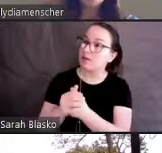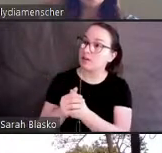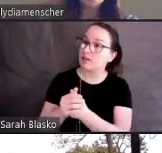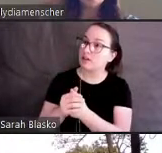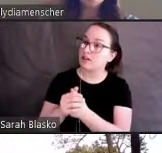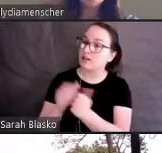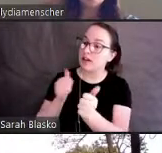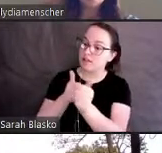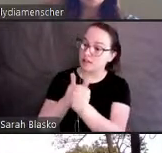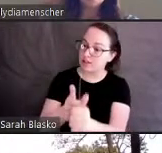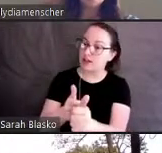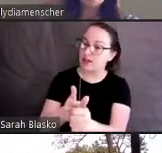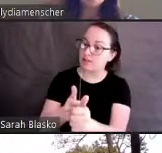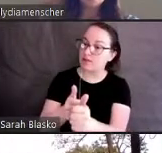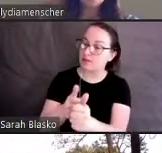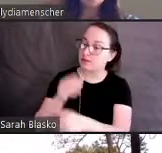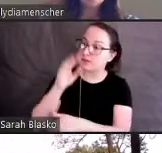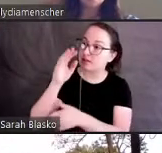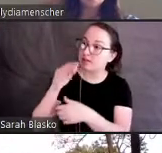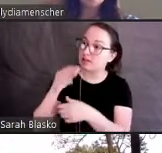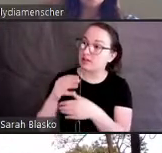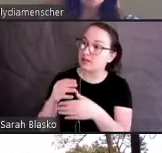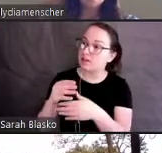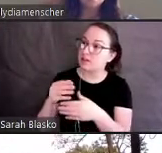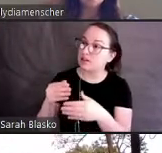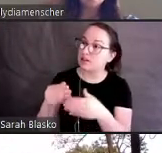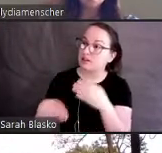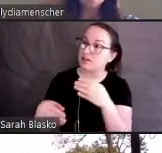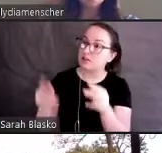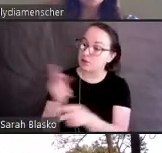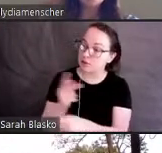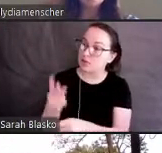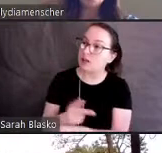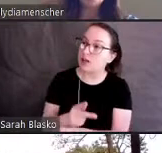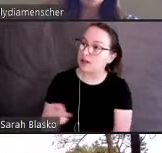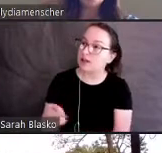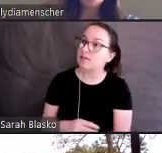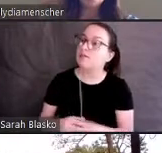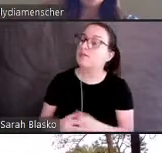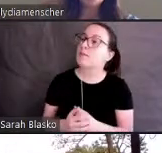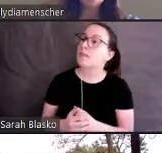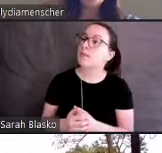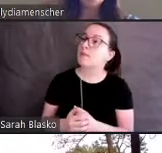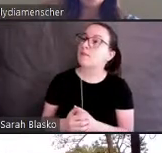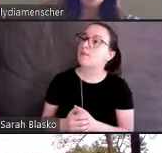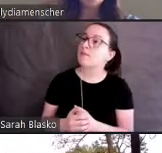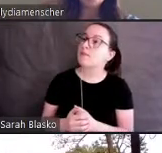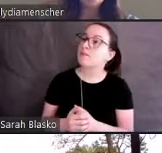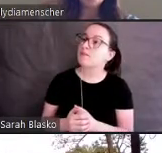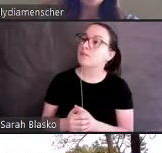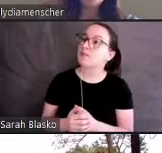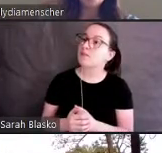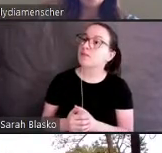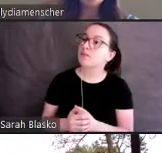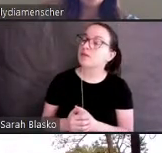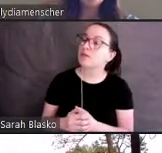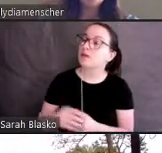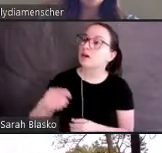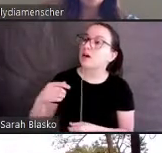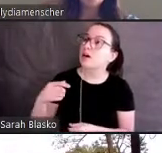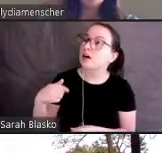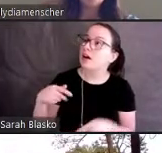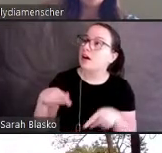planet. God, thank you so much for this time. Be with me as I preach. God, let it be an encouragement. Let